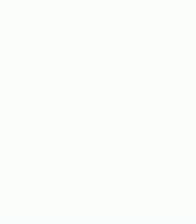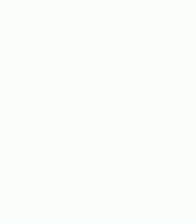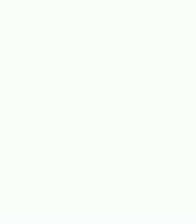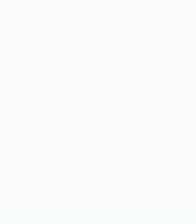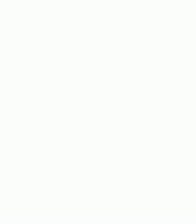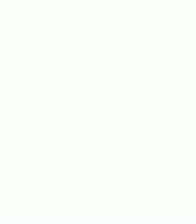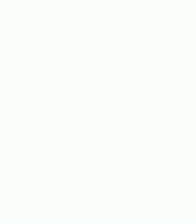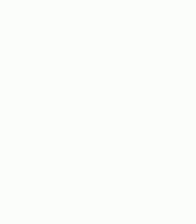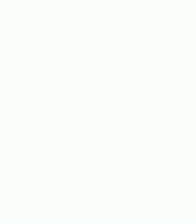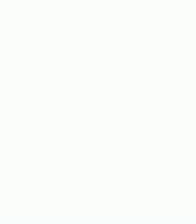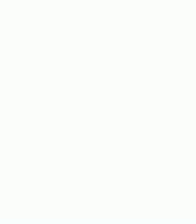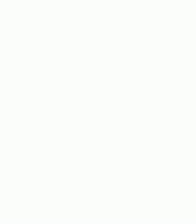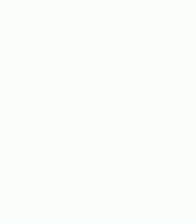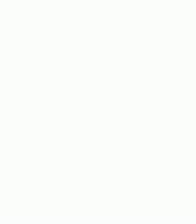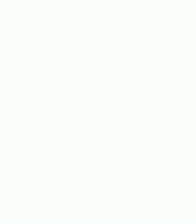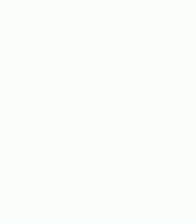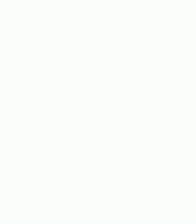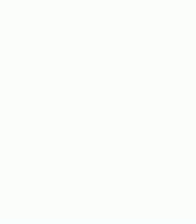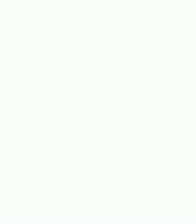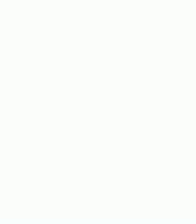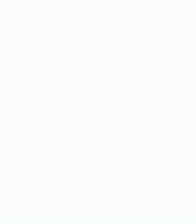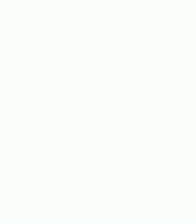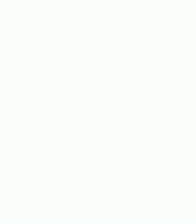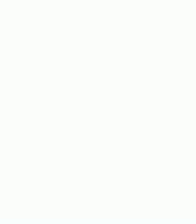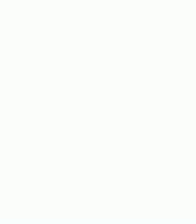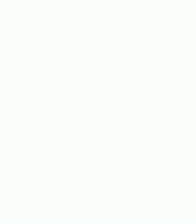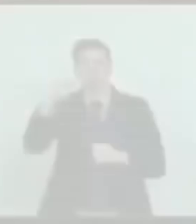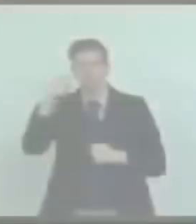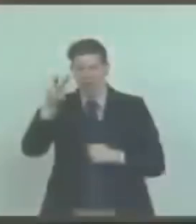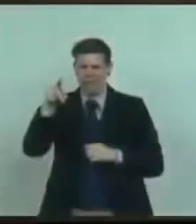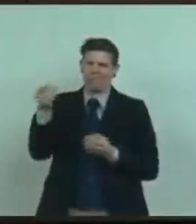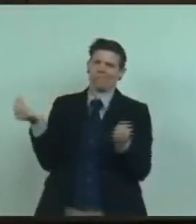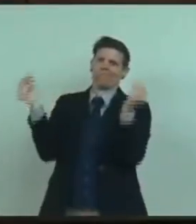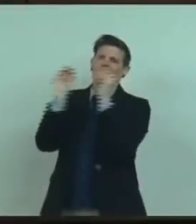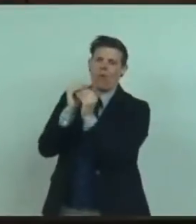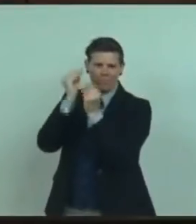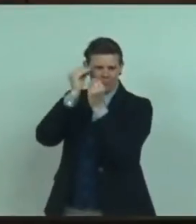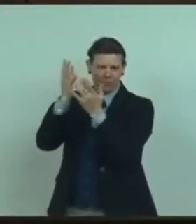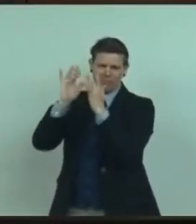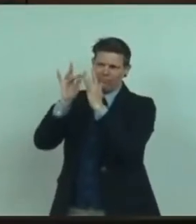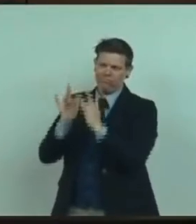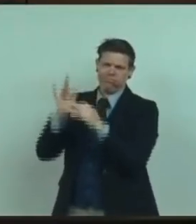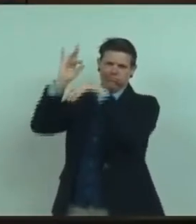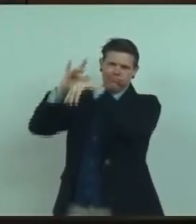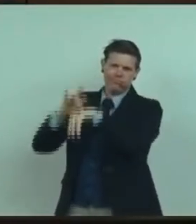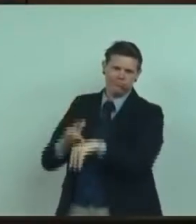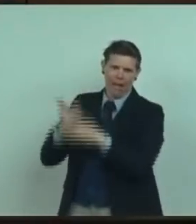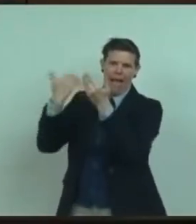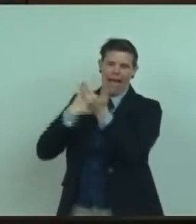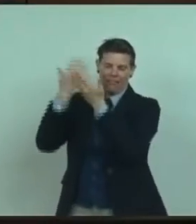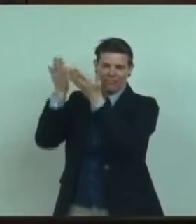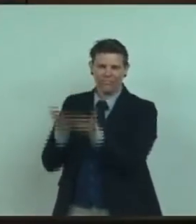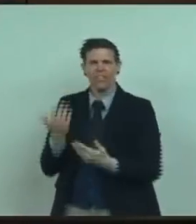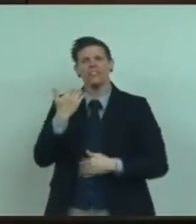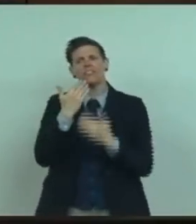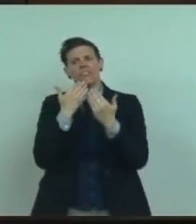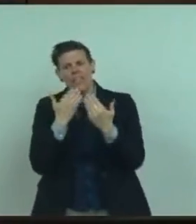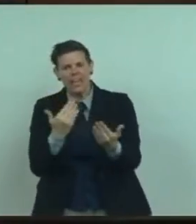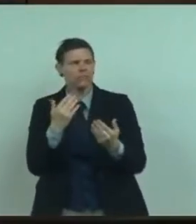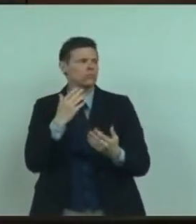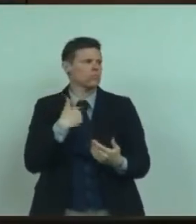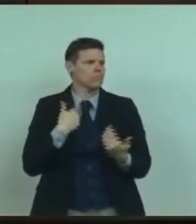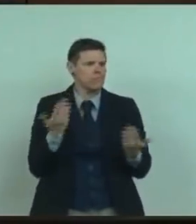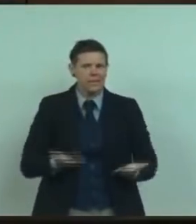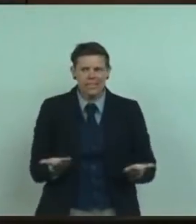833-551-0518, newmexico.gov. I want to thank everyone for spending so much time with this incredible team. I want to